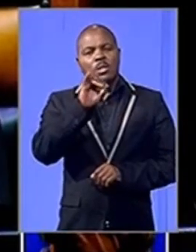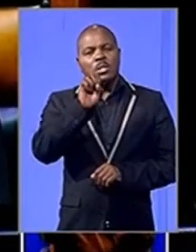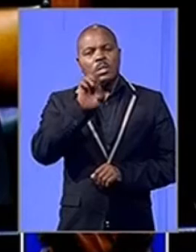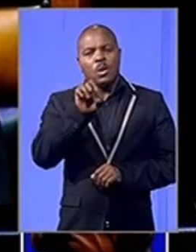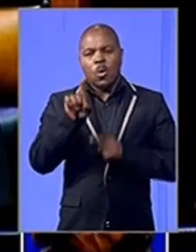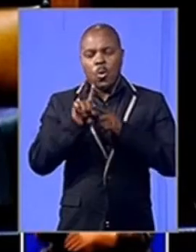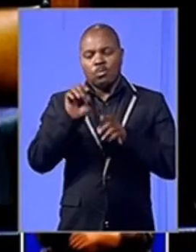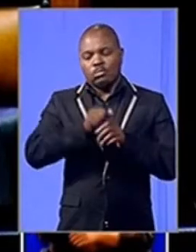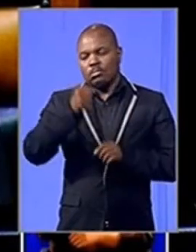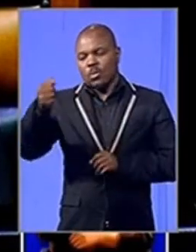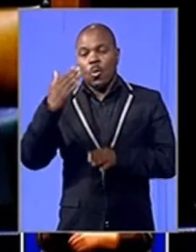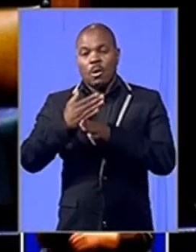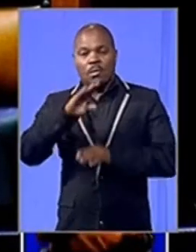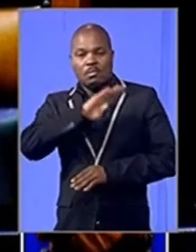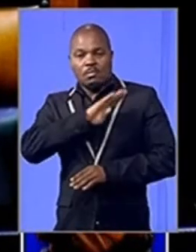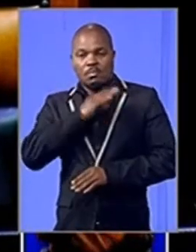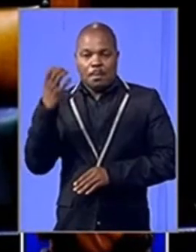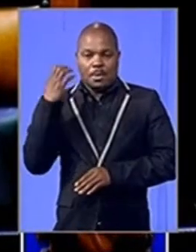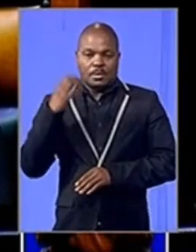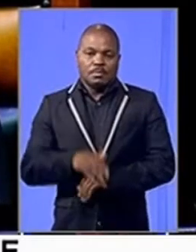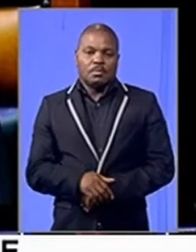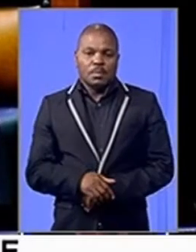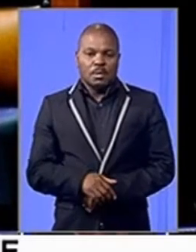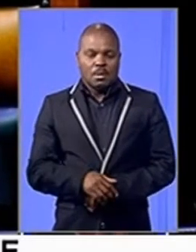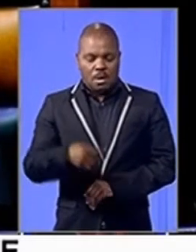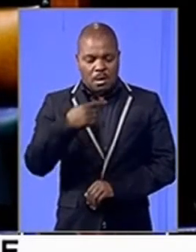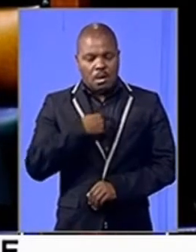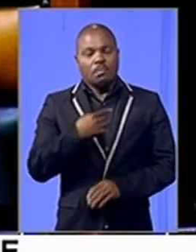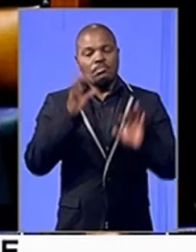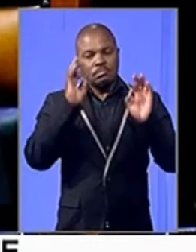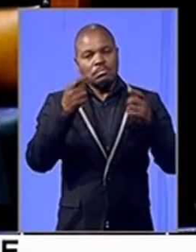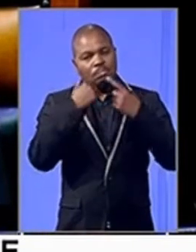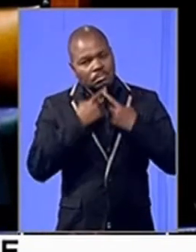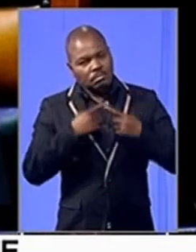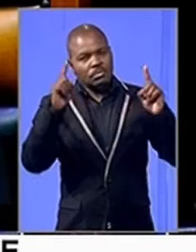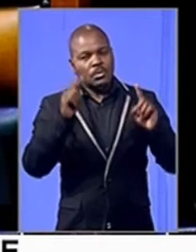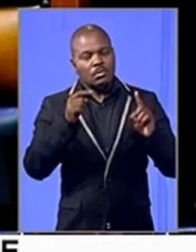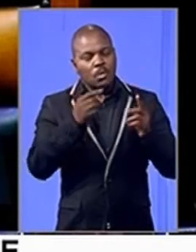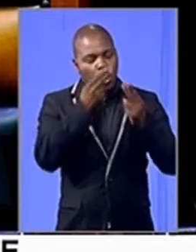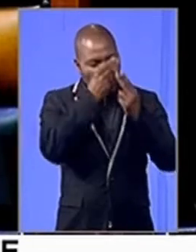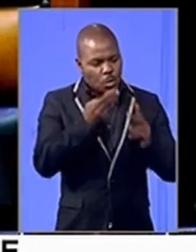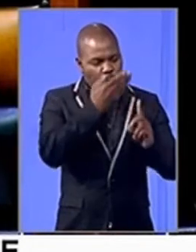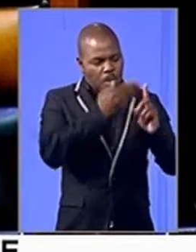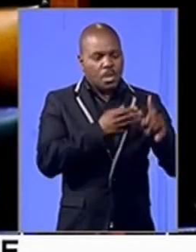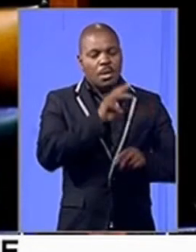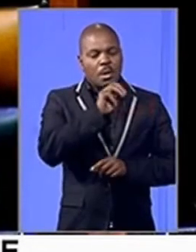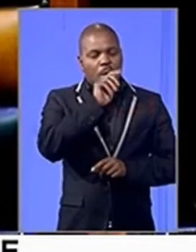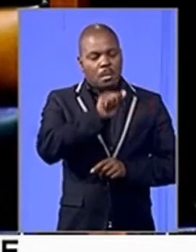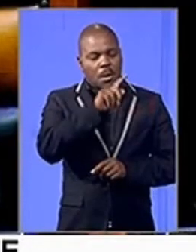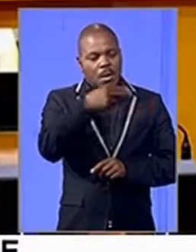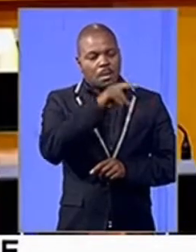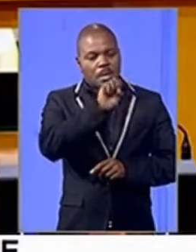Letona la Sesole. I accordingly declare Honorable Nosiviwe